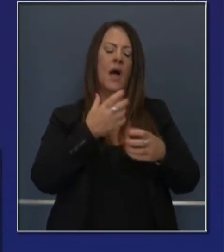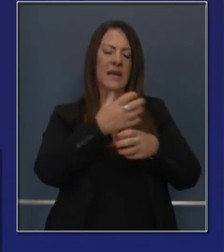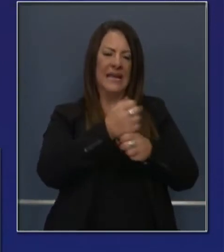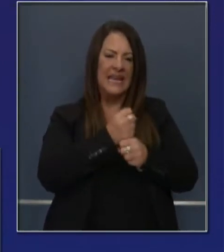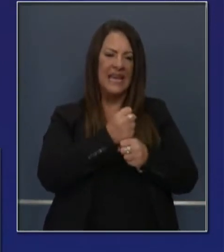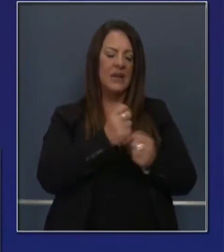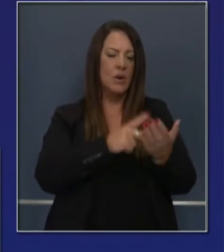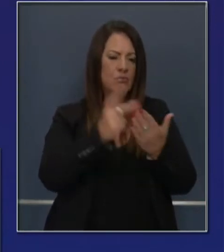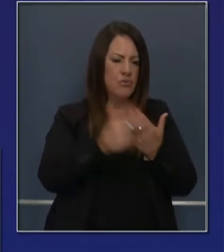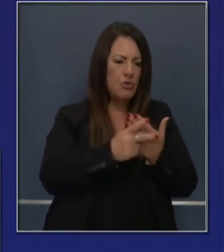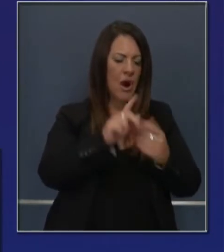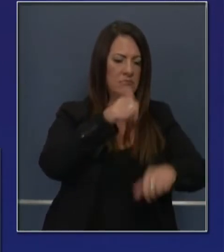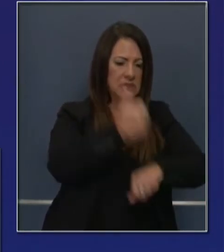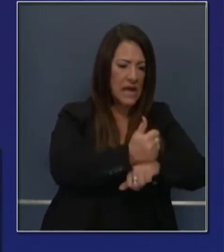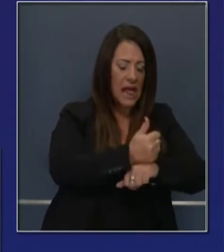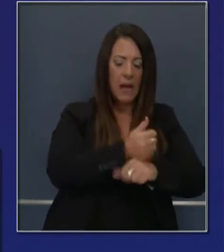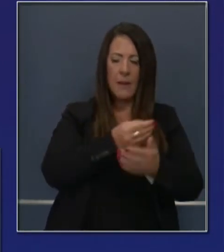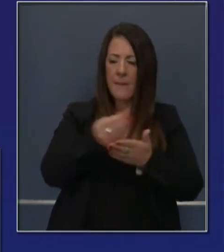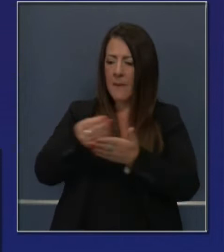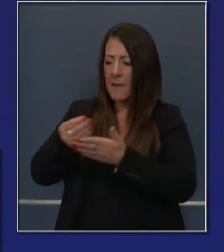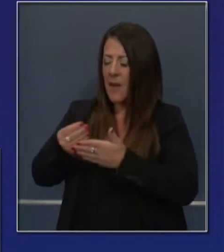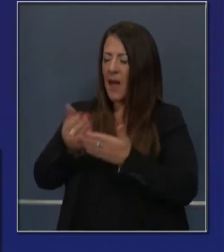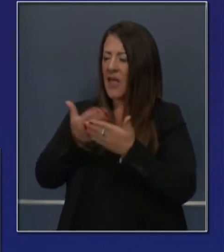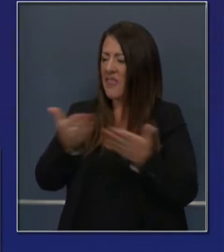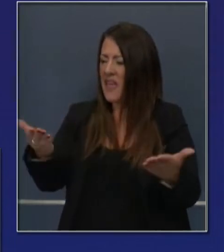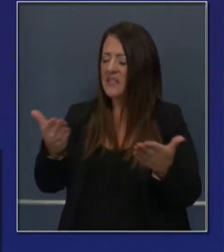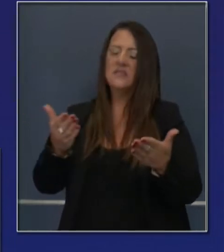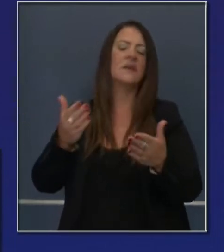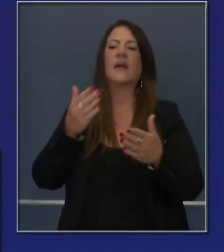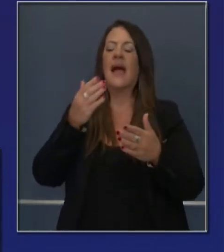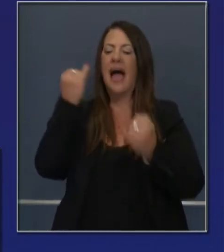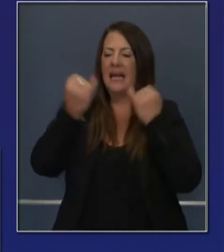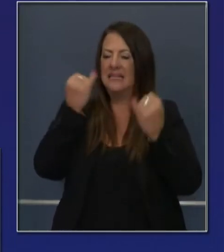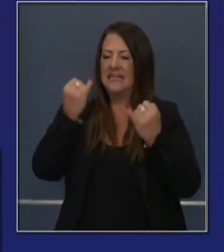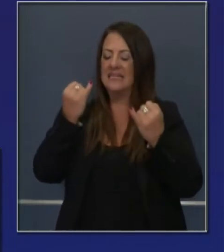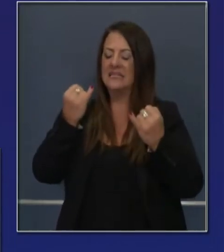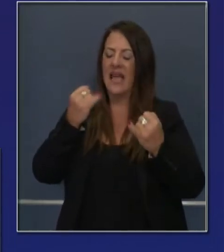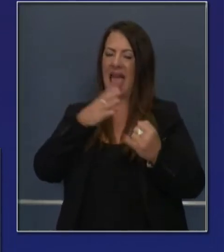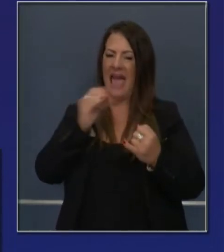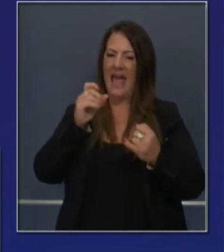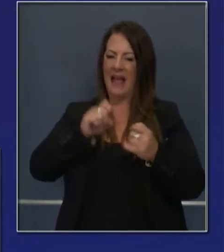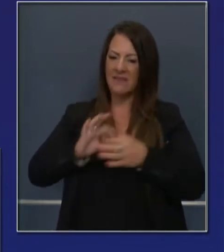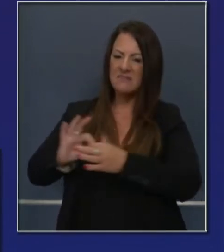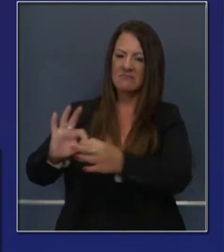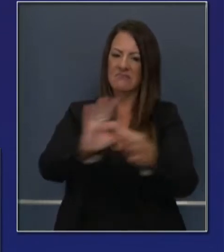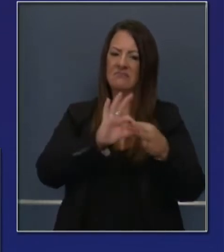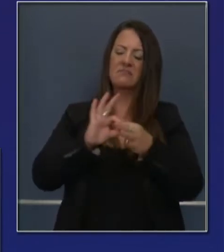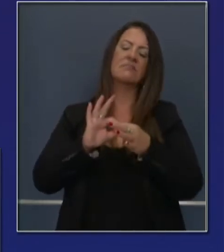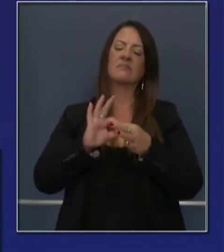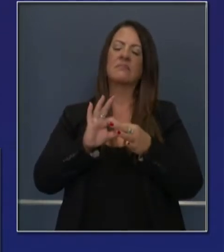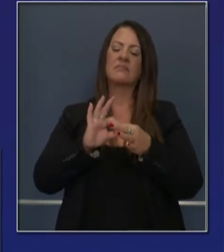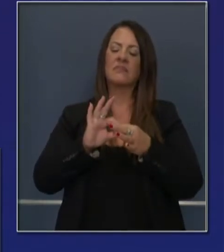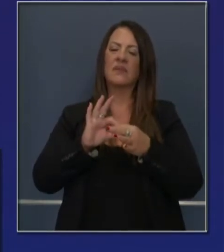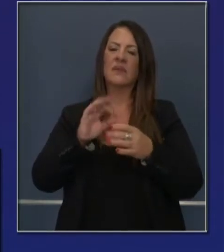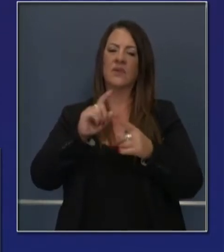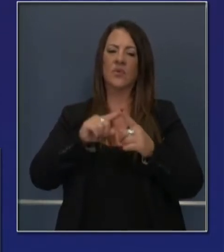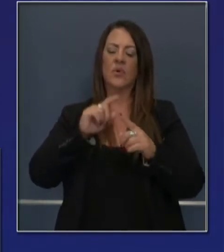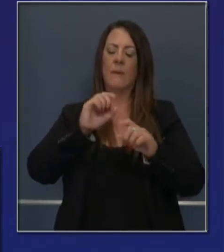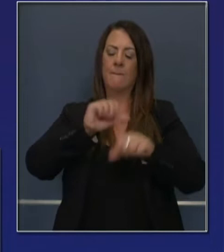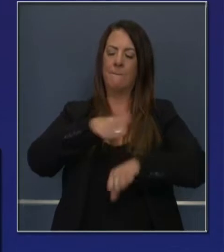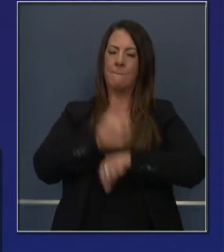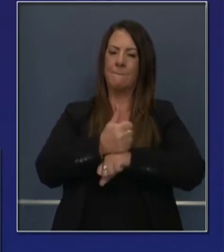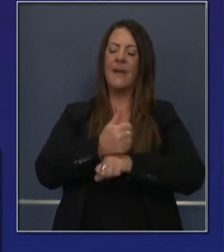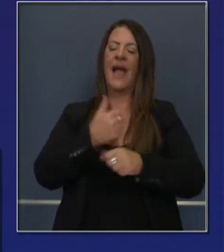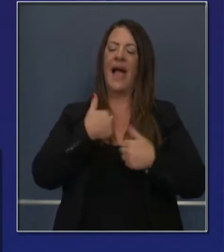partnership, recognizing that it is localism that's determinative, meaning local government has to drive, actually